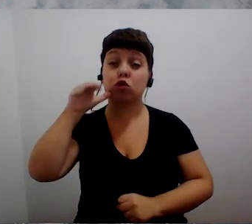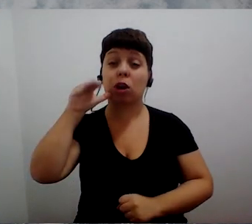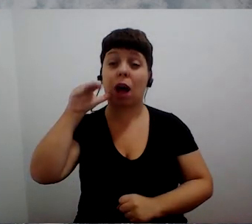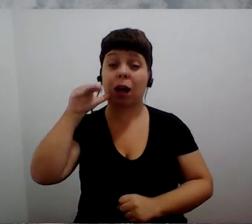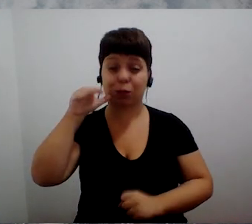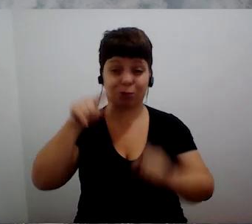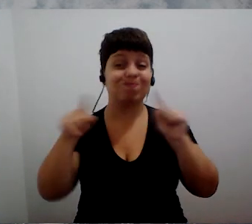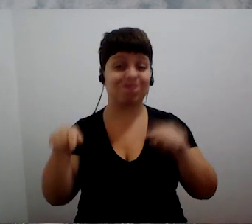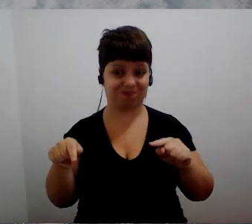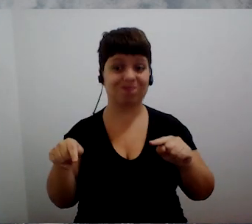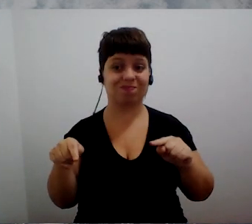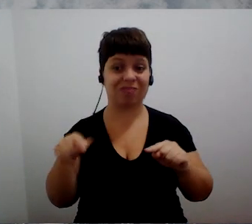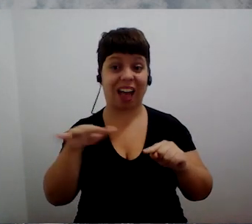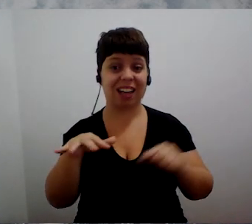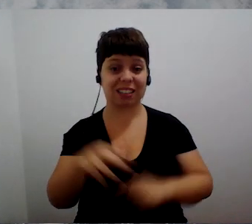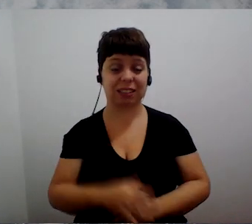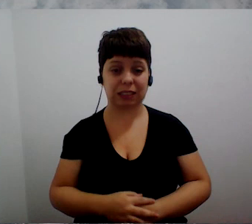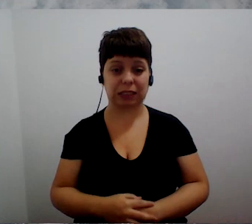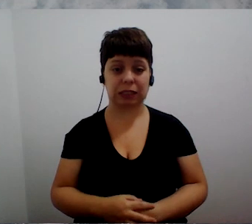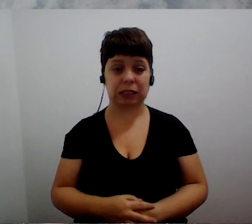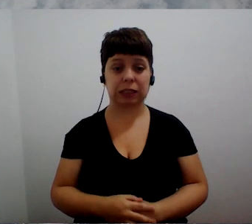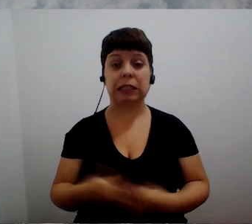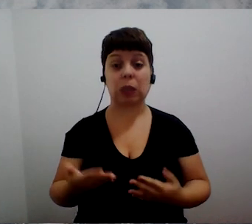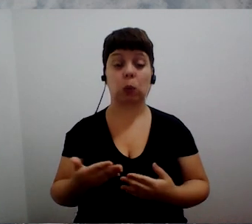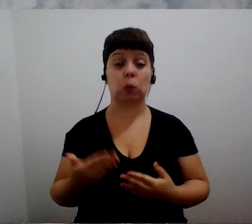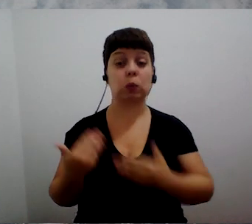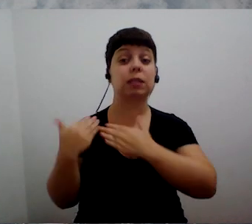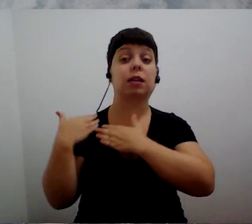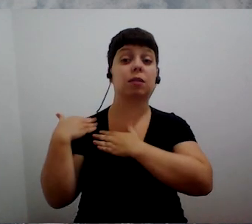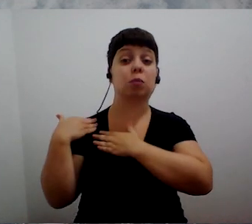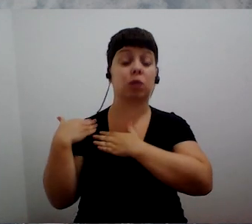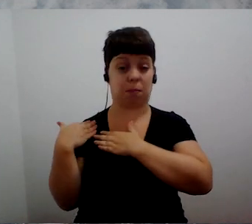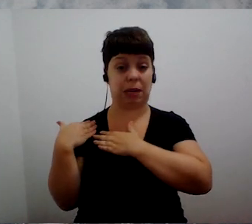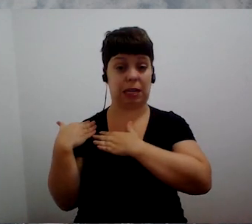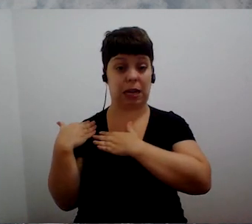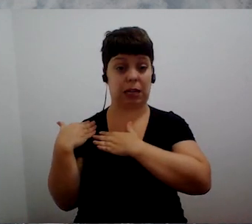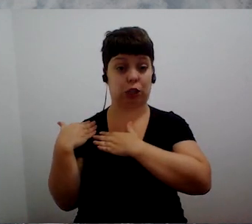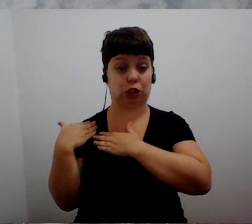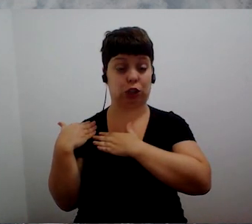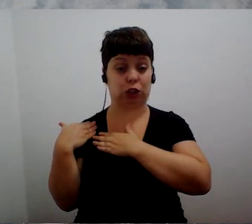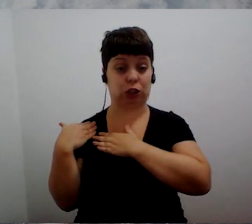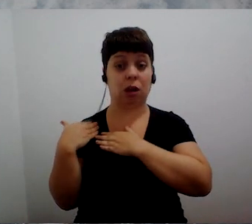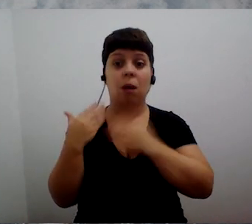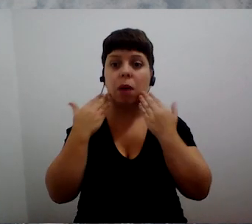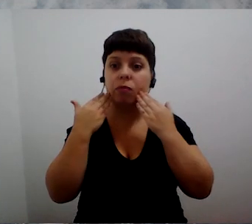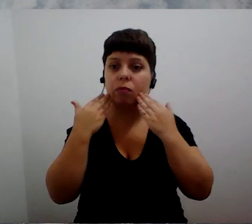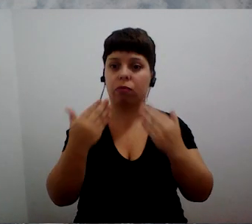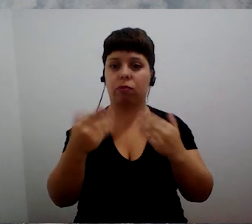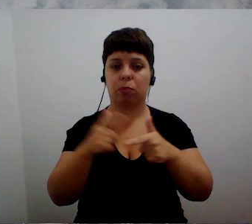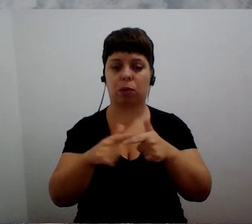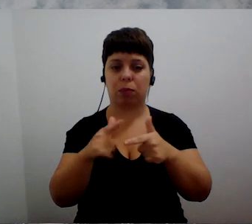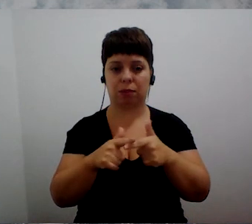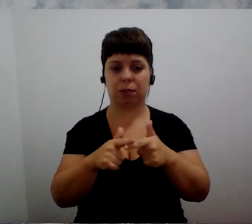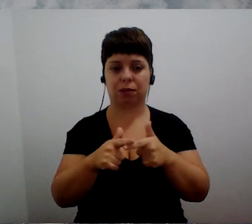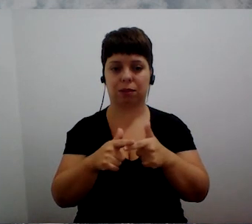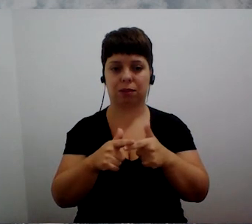and 250,000 employees. And the responsibility we